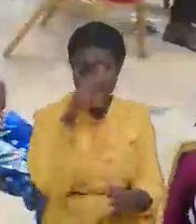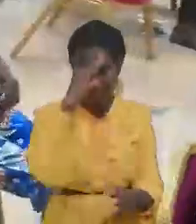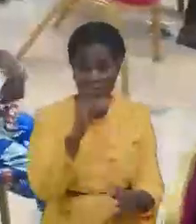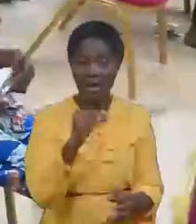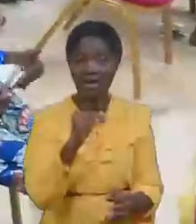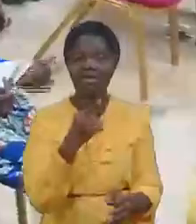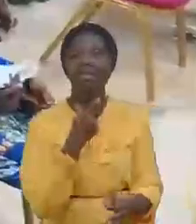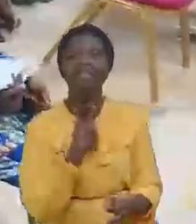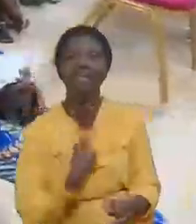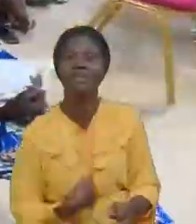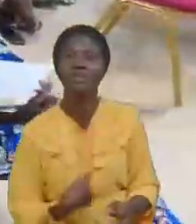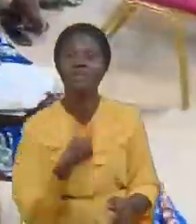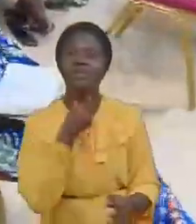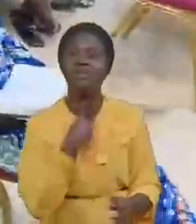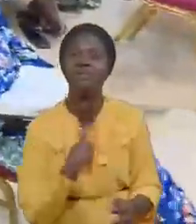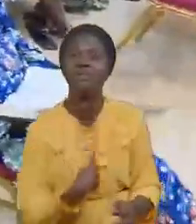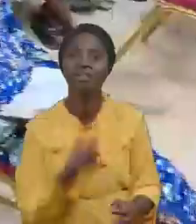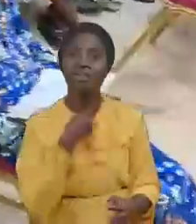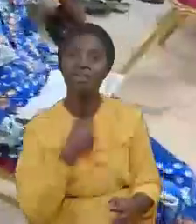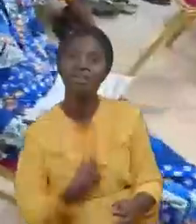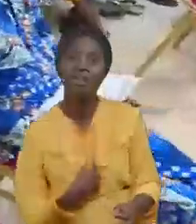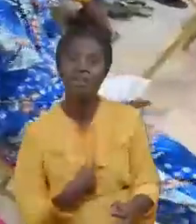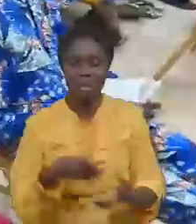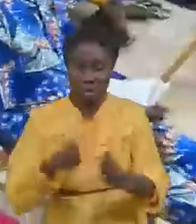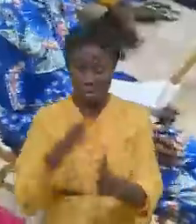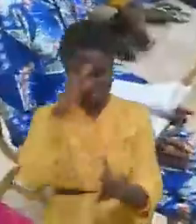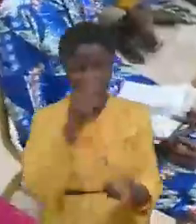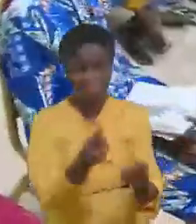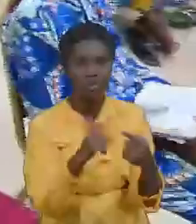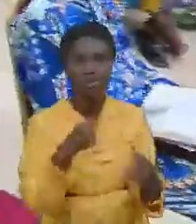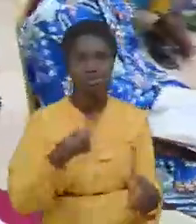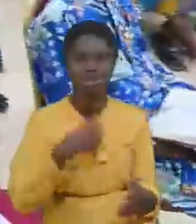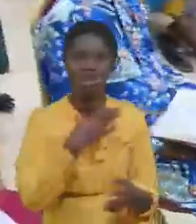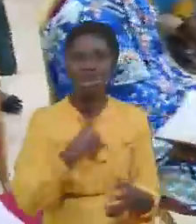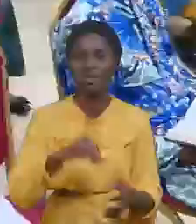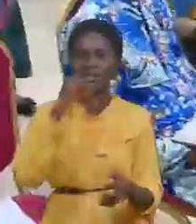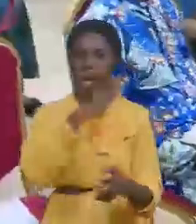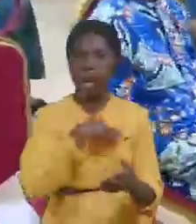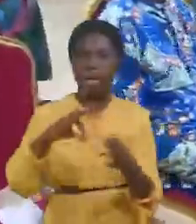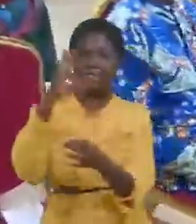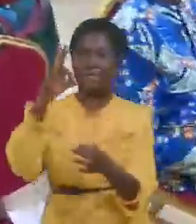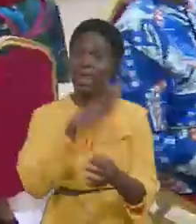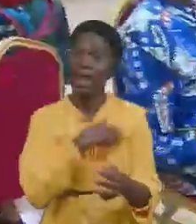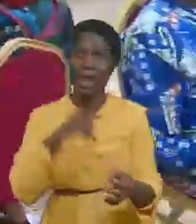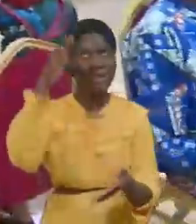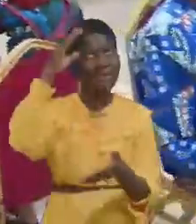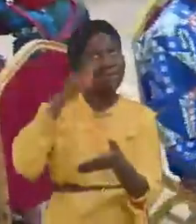thirsts, let him come unto me and drink. And the Spirit and the bride say,